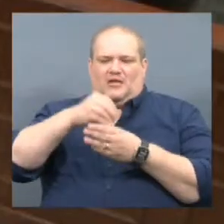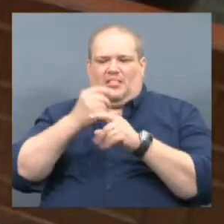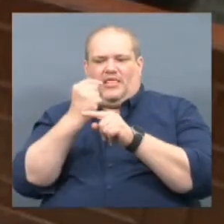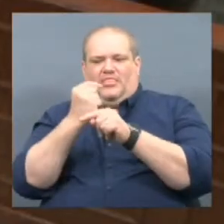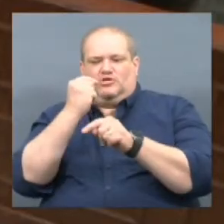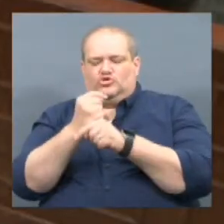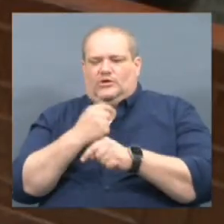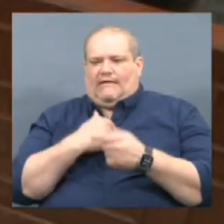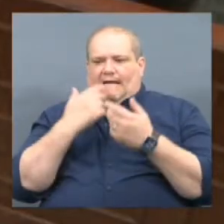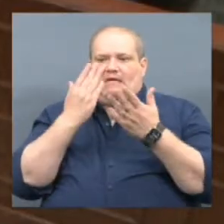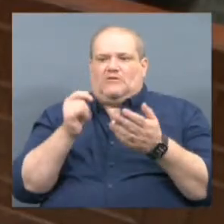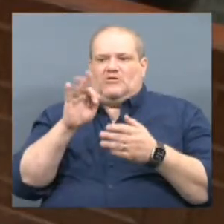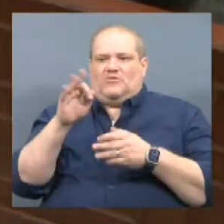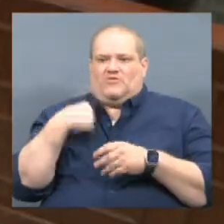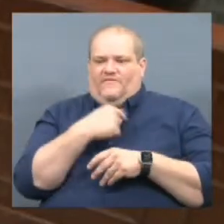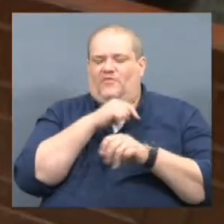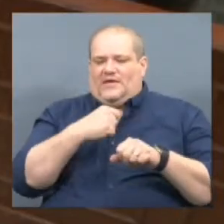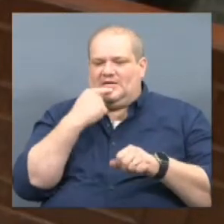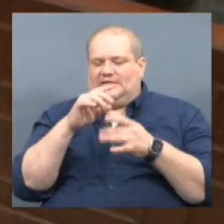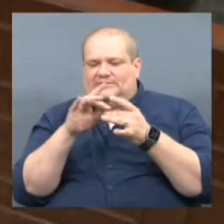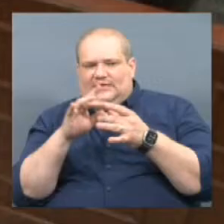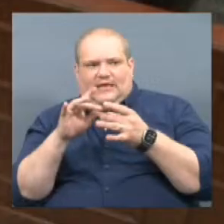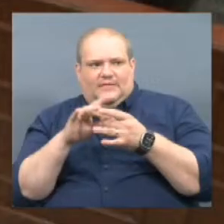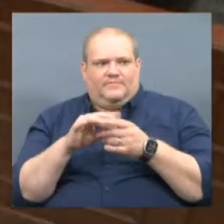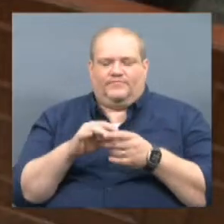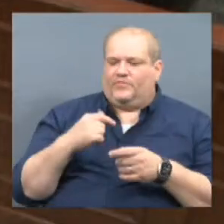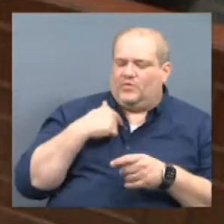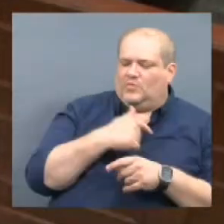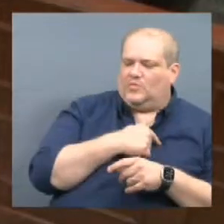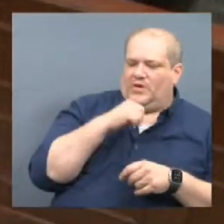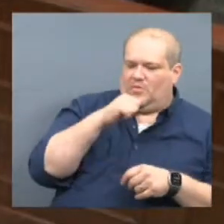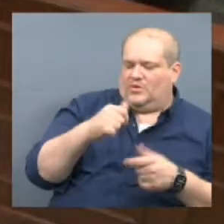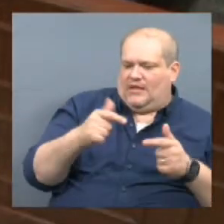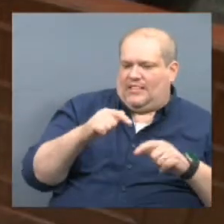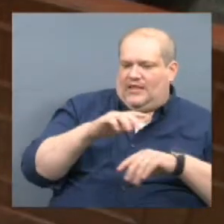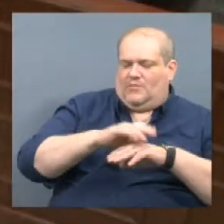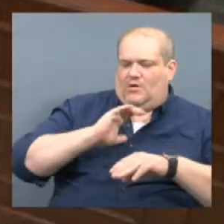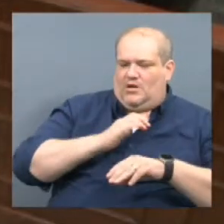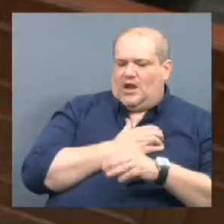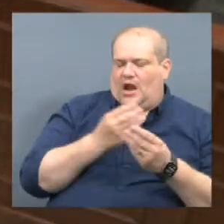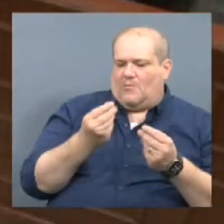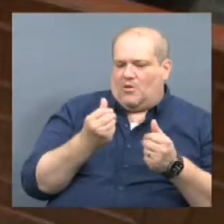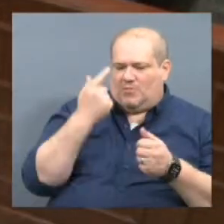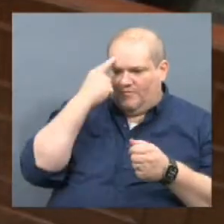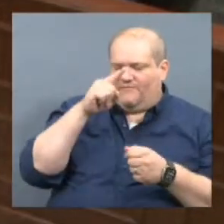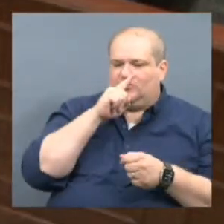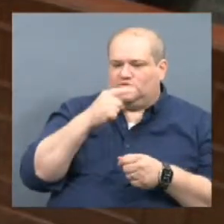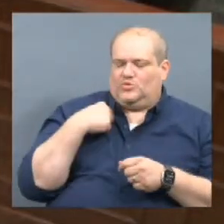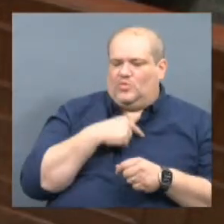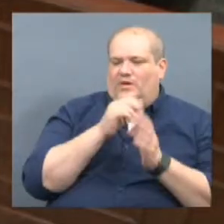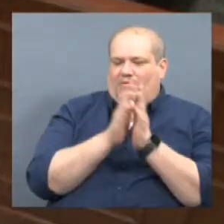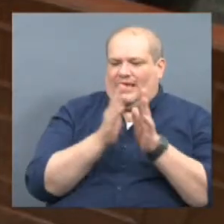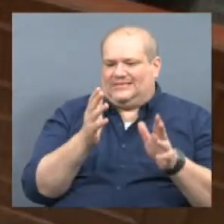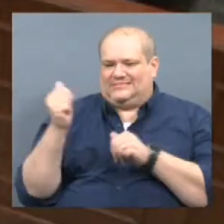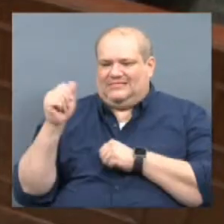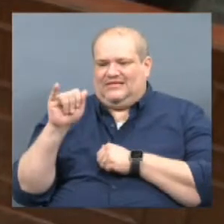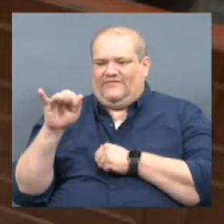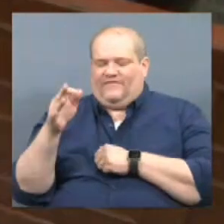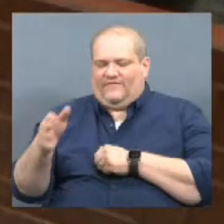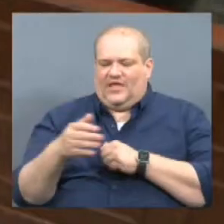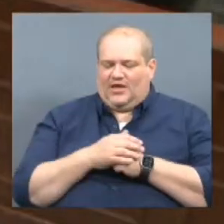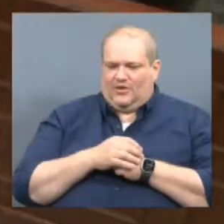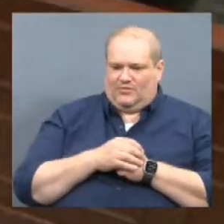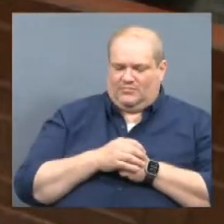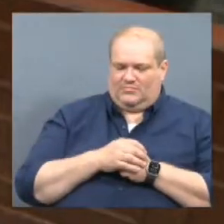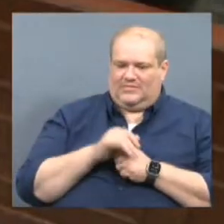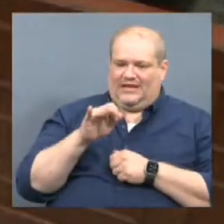can. I don't know if we can say, you know. Well, we absolutely wouldn't let them on our property, that's for sure, and we'd ask them to leave if they were there. Do you want to answer that question,